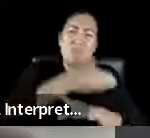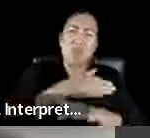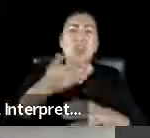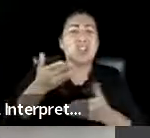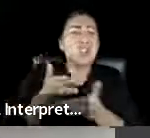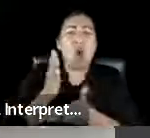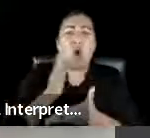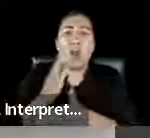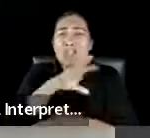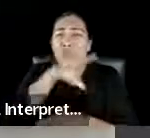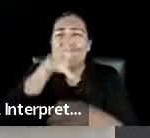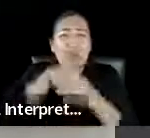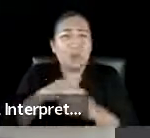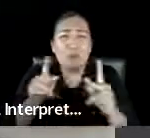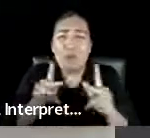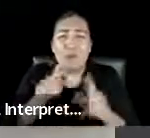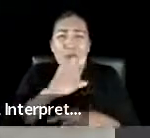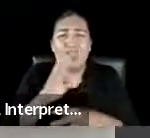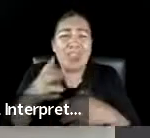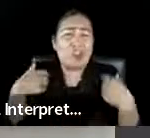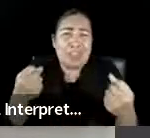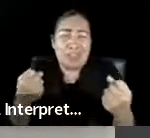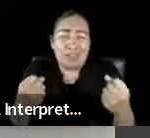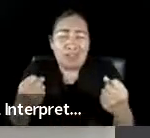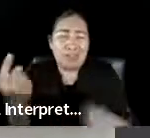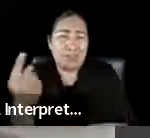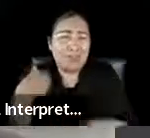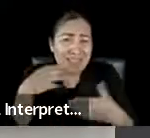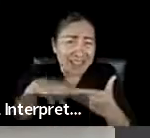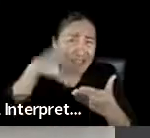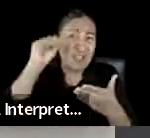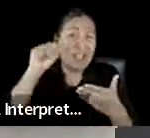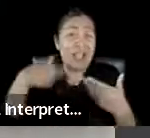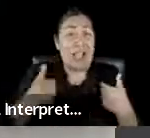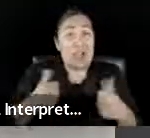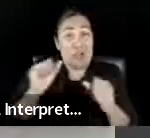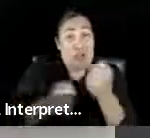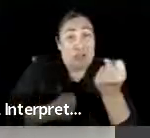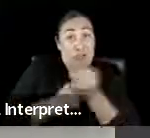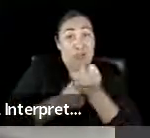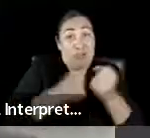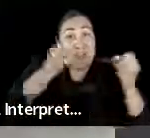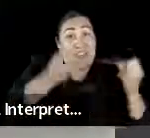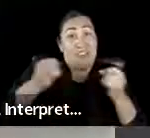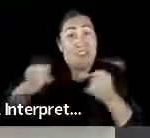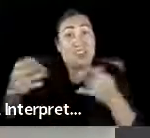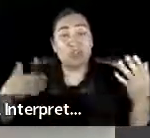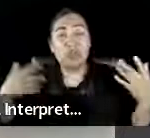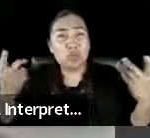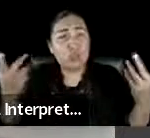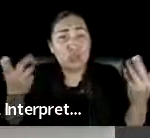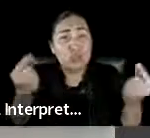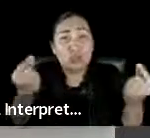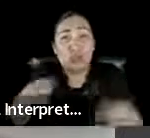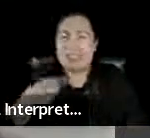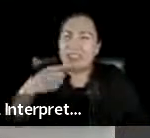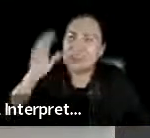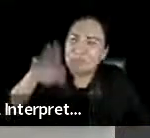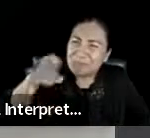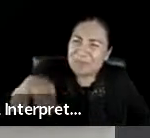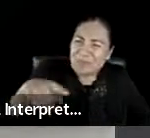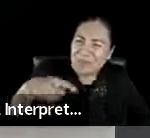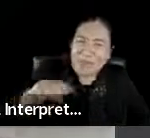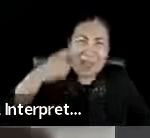include people in their healing. And something that I learned as I try to support individuals is to say, hey, I see that you need